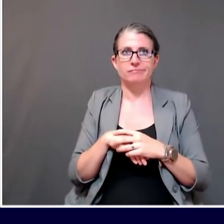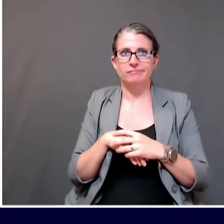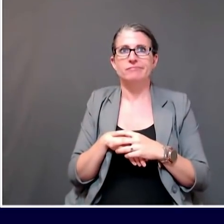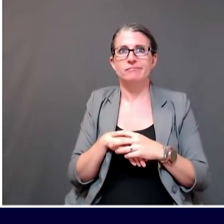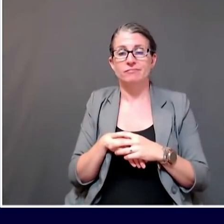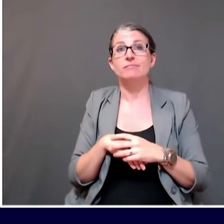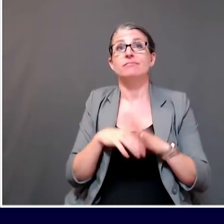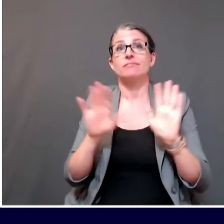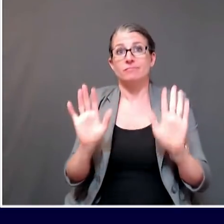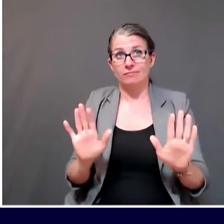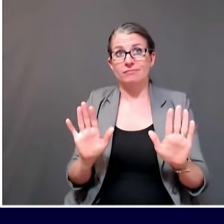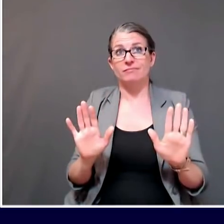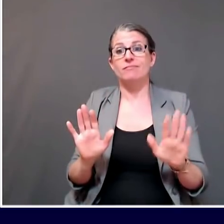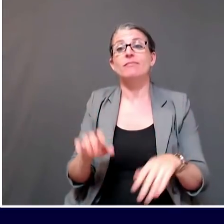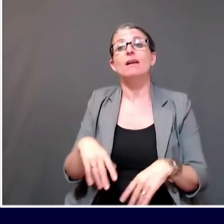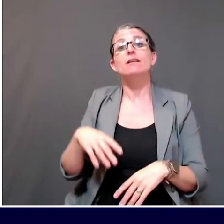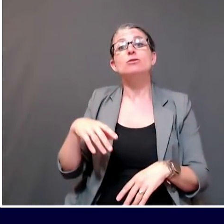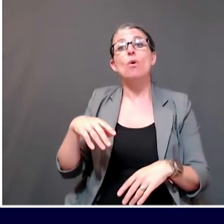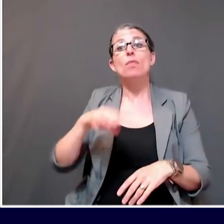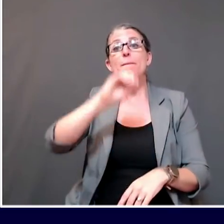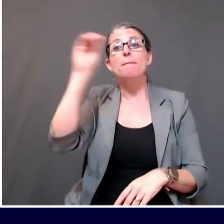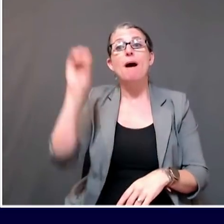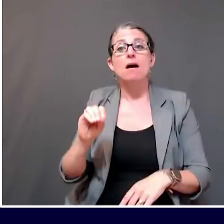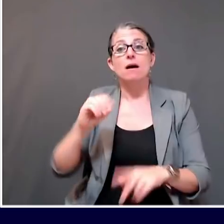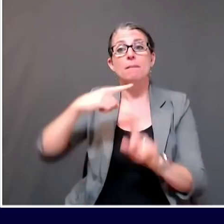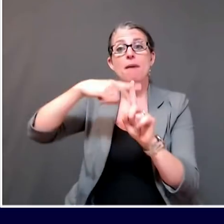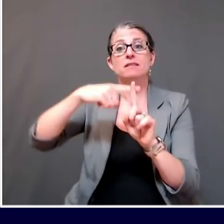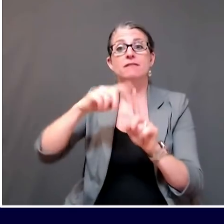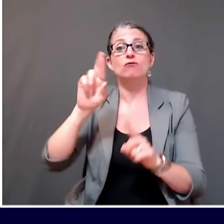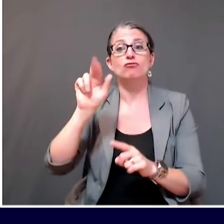testing volume. Based on